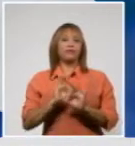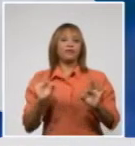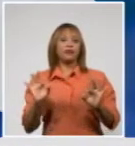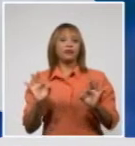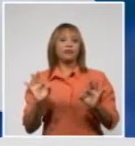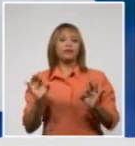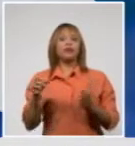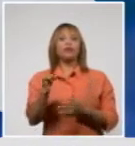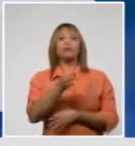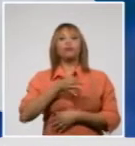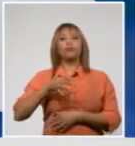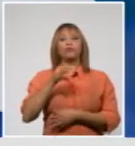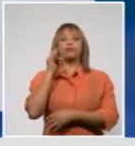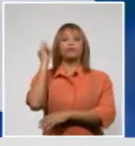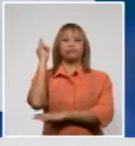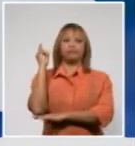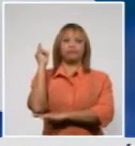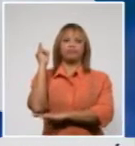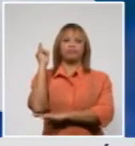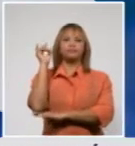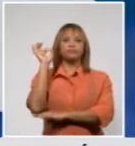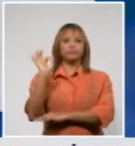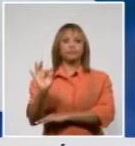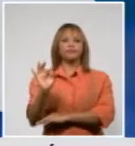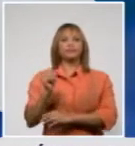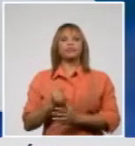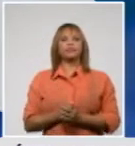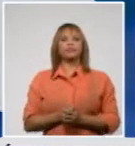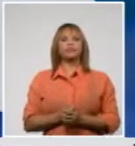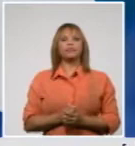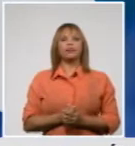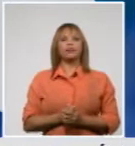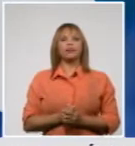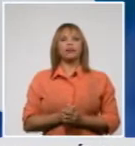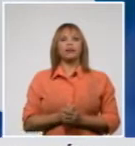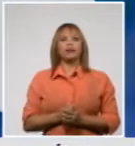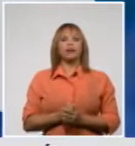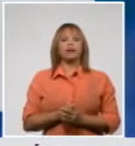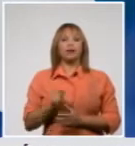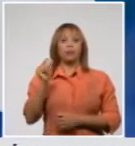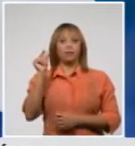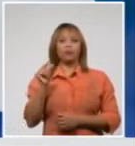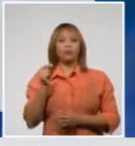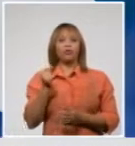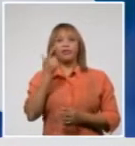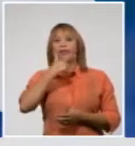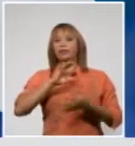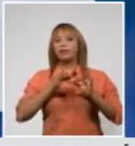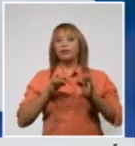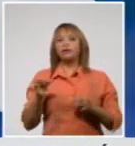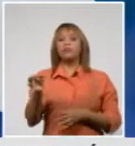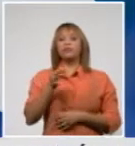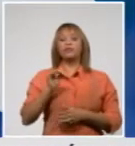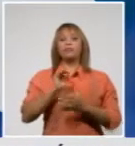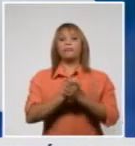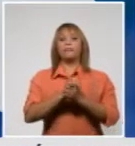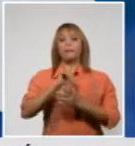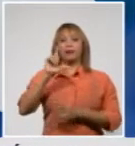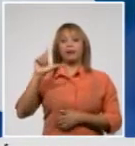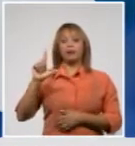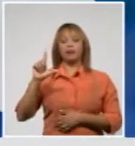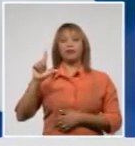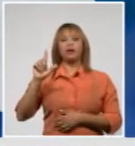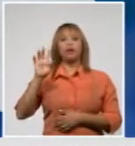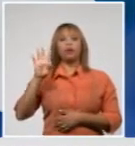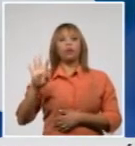The cases from Pinar del Río belong to the municipality of La Palma and are linked to an outbreak in that area.